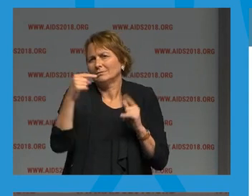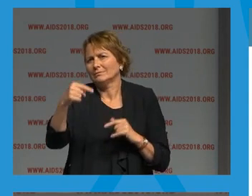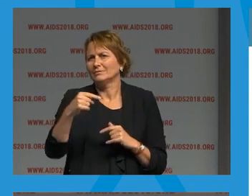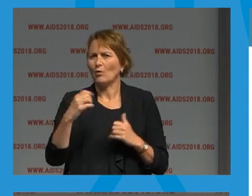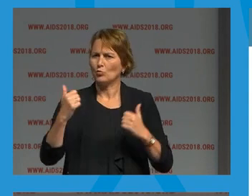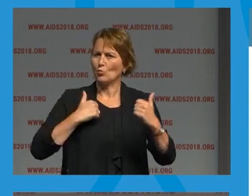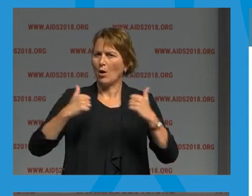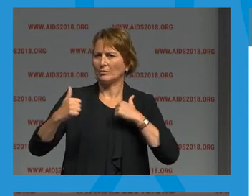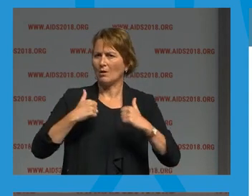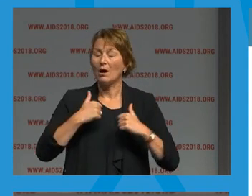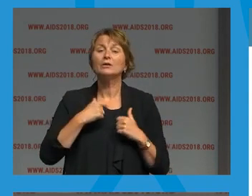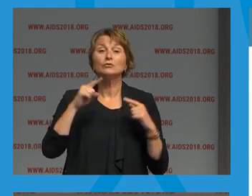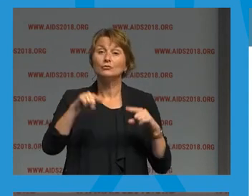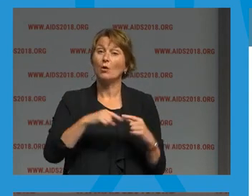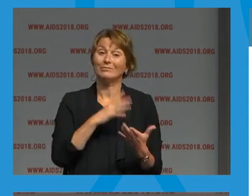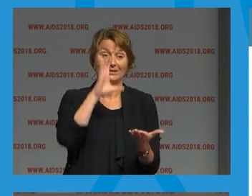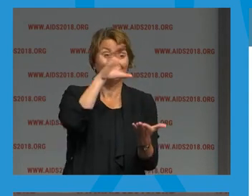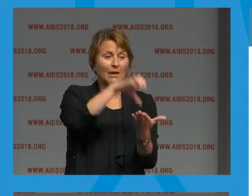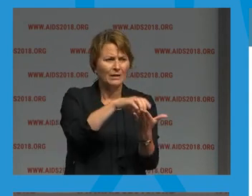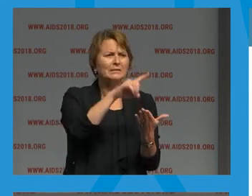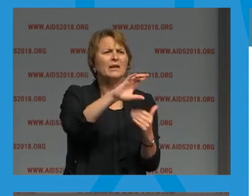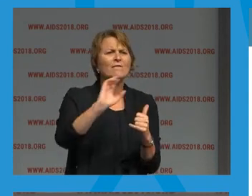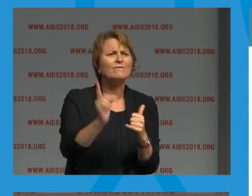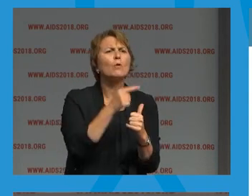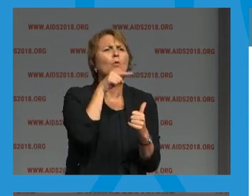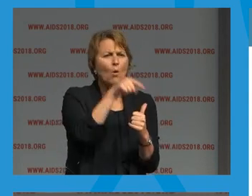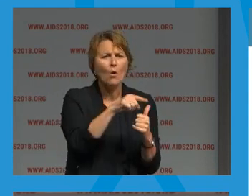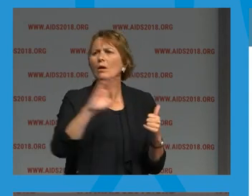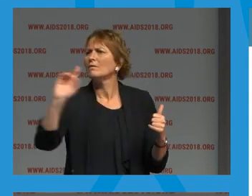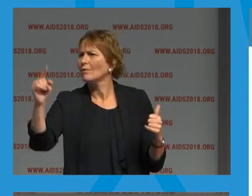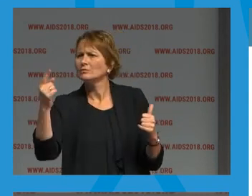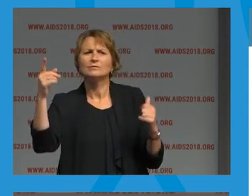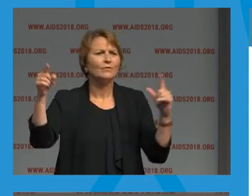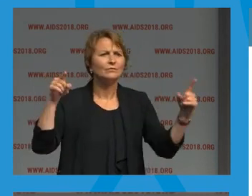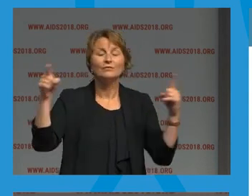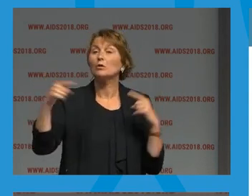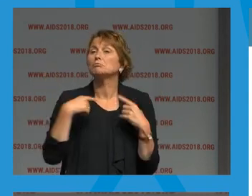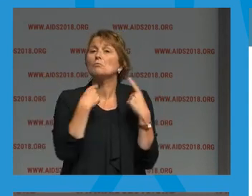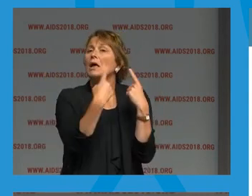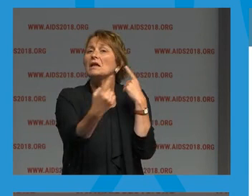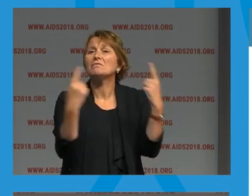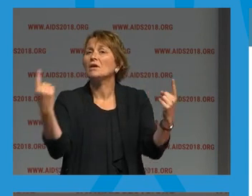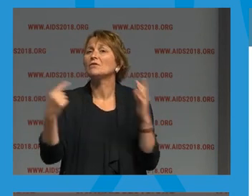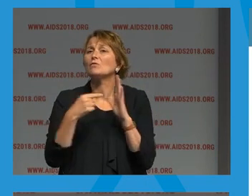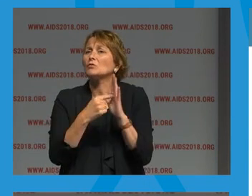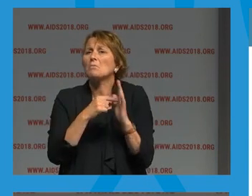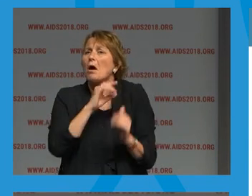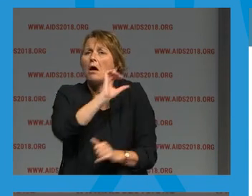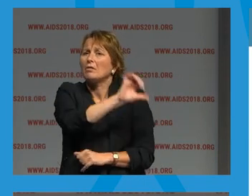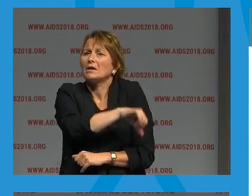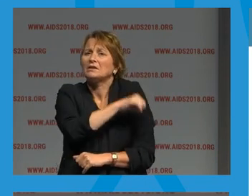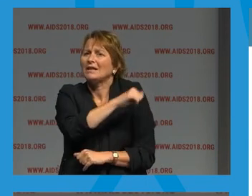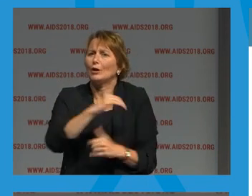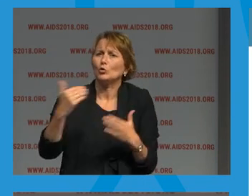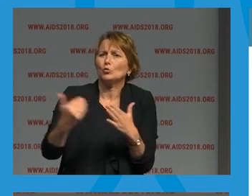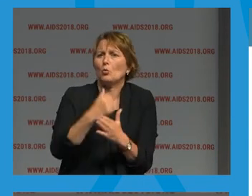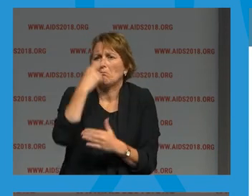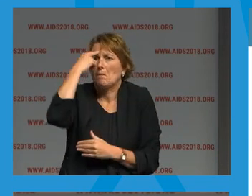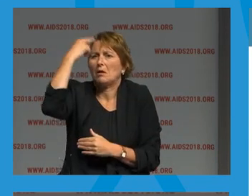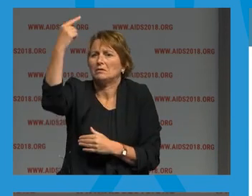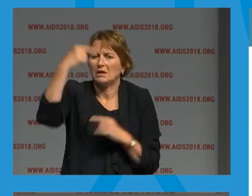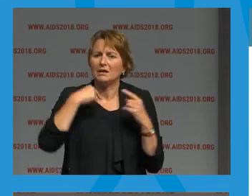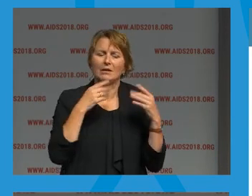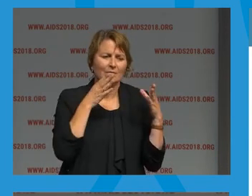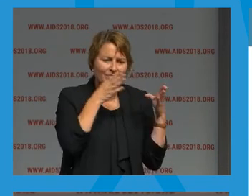so that sites can be prioritized and individuals can be prioritized with viremic clinics or other innovations that really focus